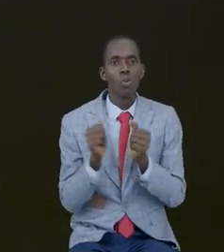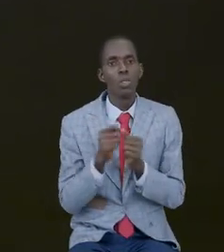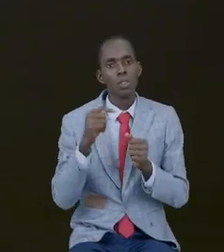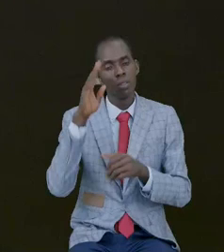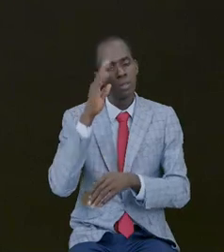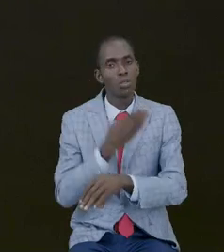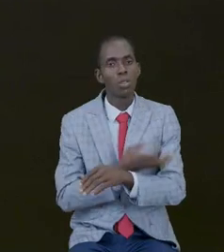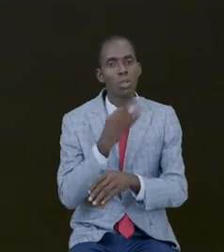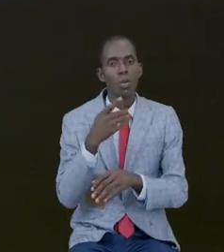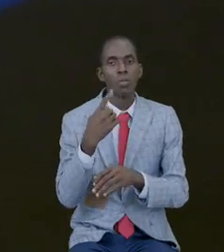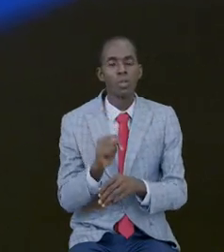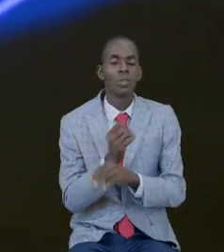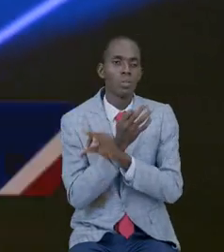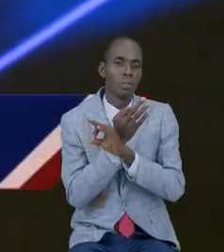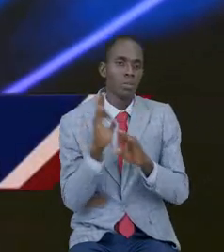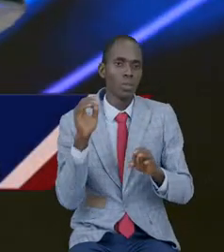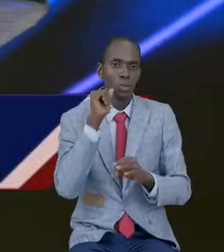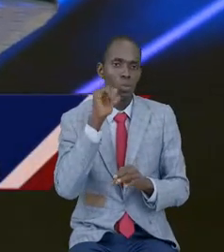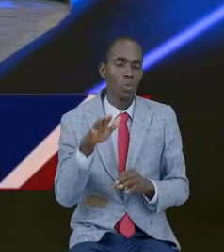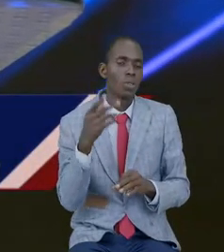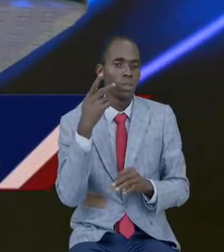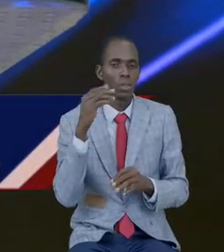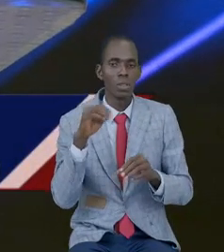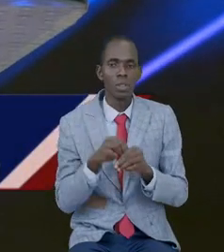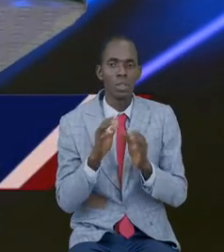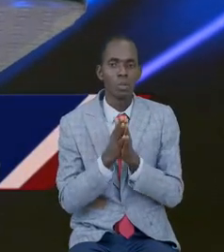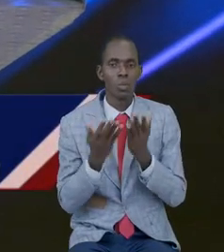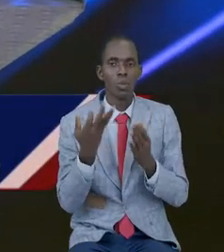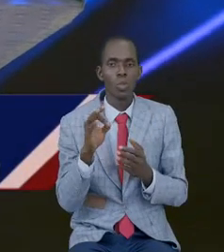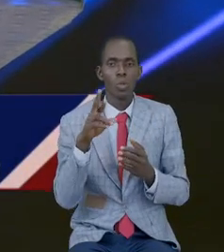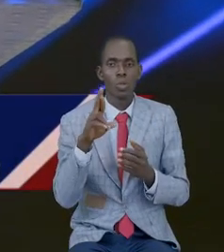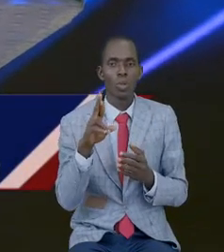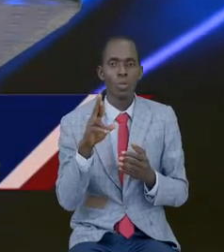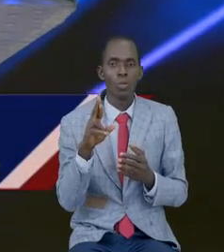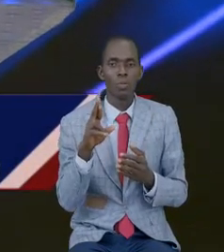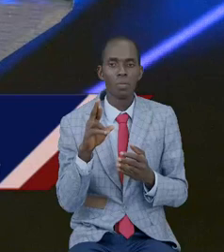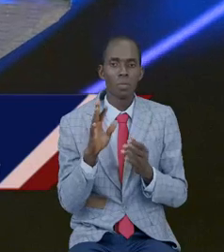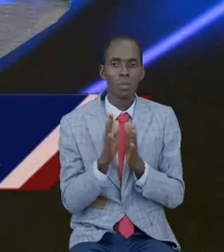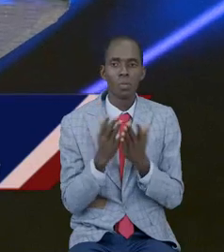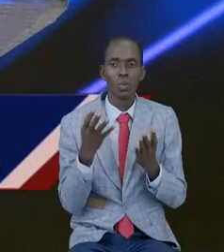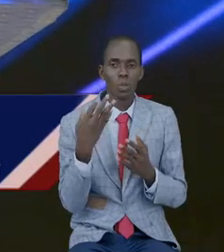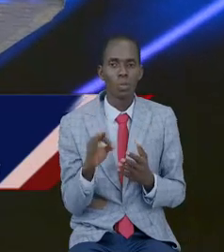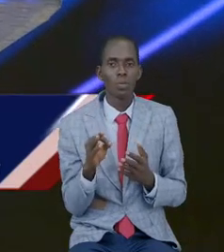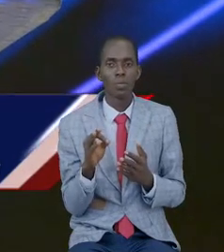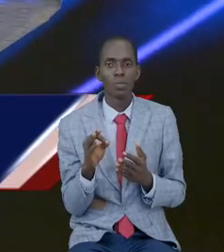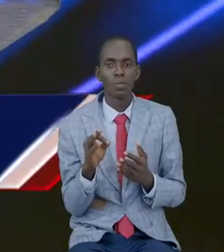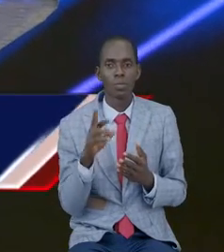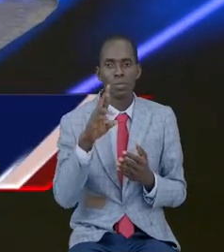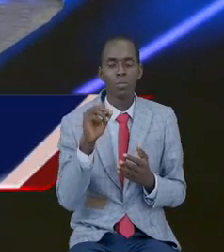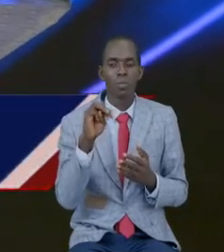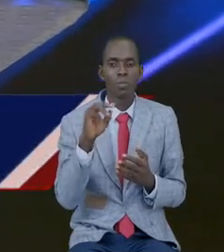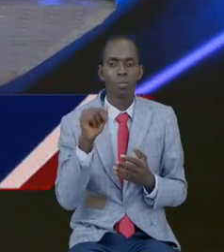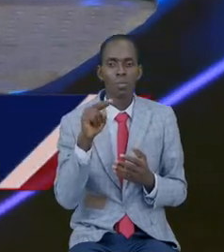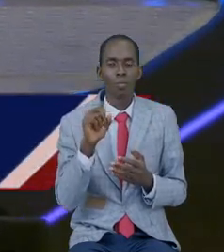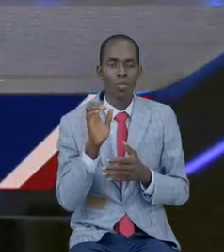romans chapter 4 looking at verse 3 but what says the scripture look at